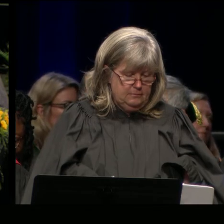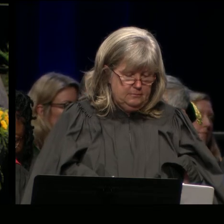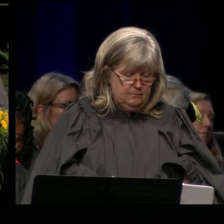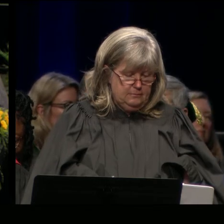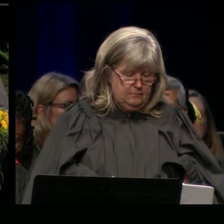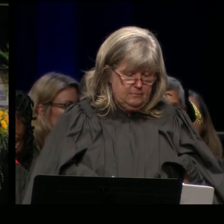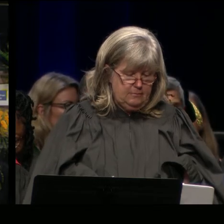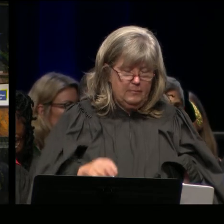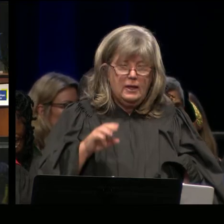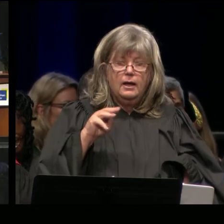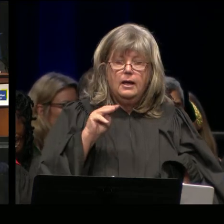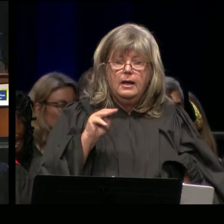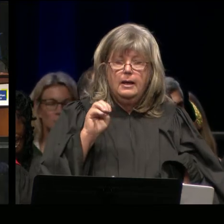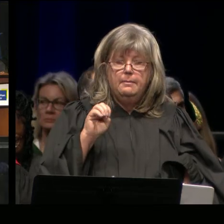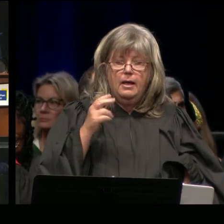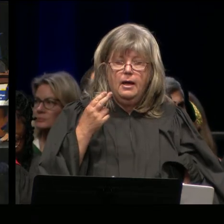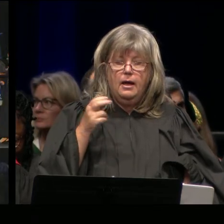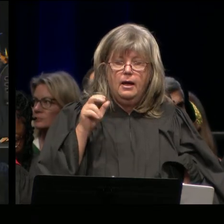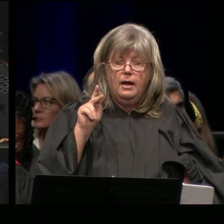Mehak Basharat.